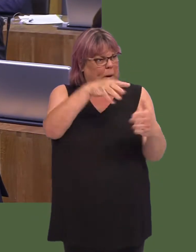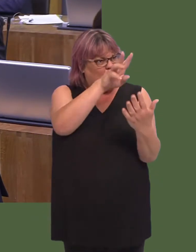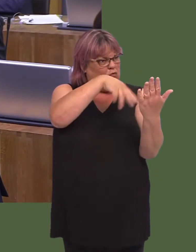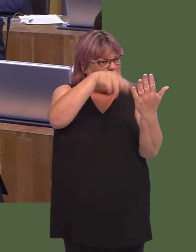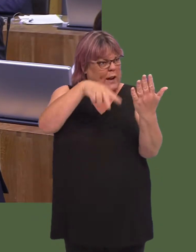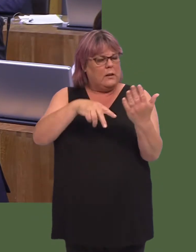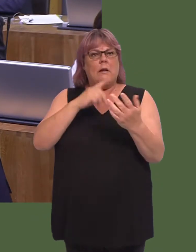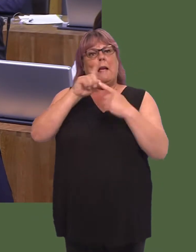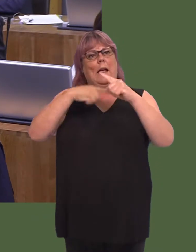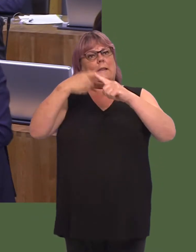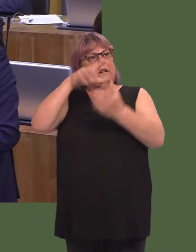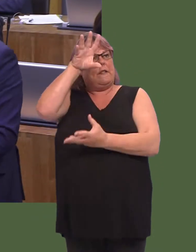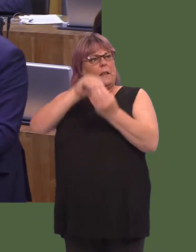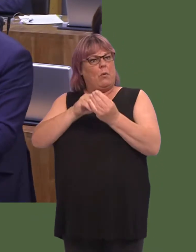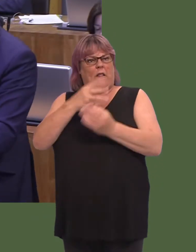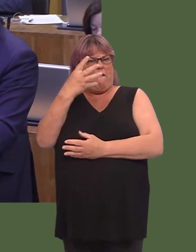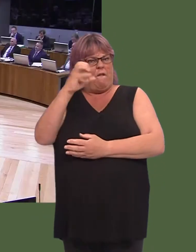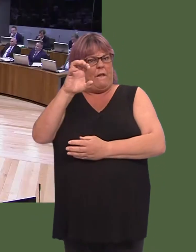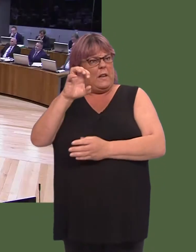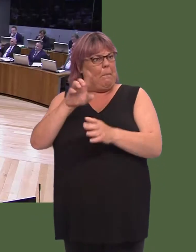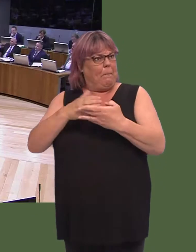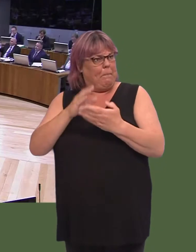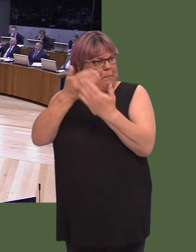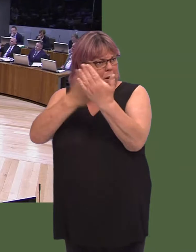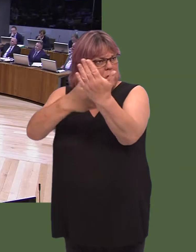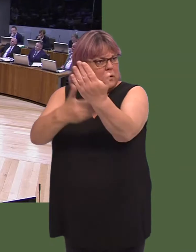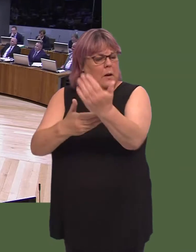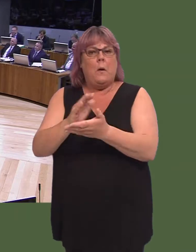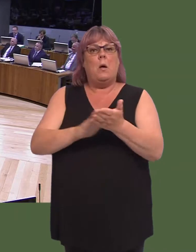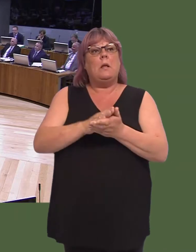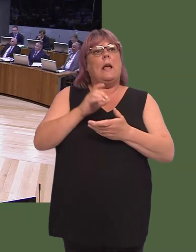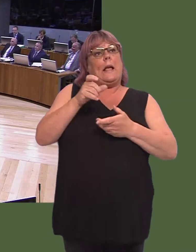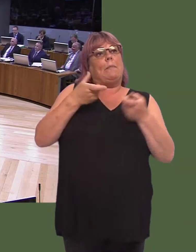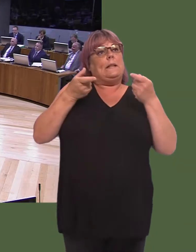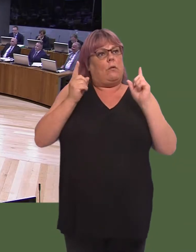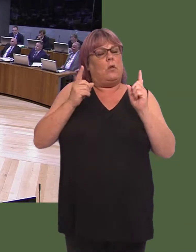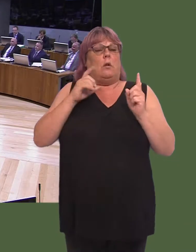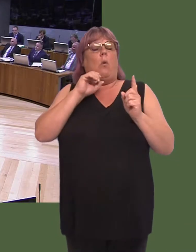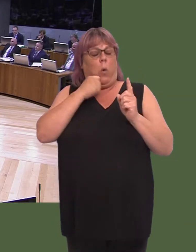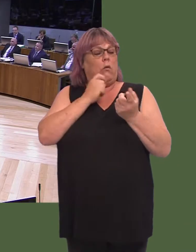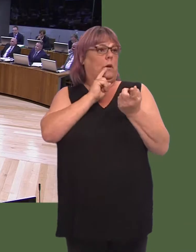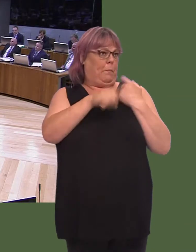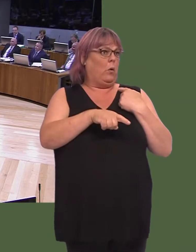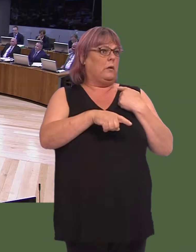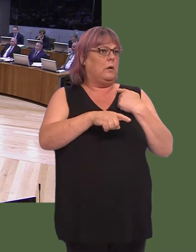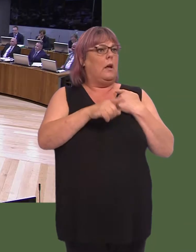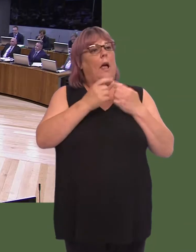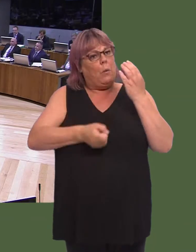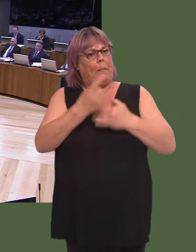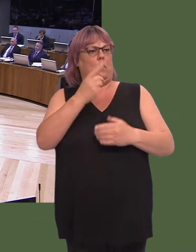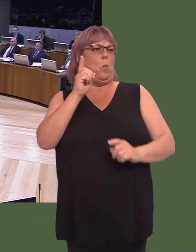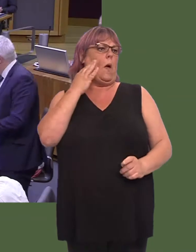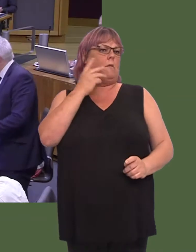the report. There are 50 pages of an executive summary, and it is right to say that the Cabinet Secretary will need to respond to that report, which he will